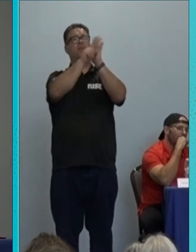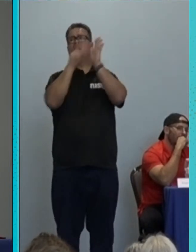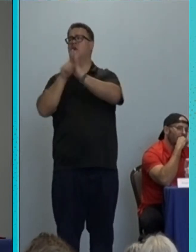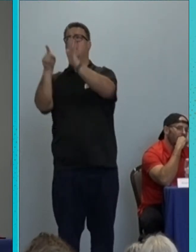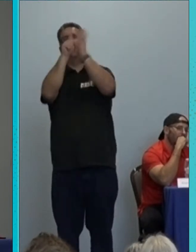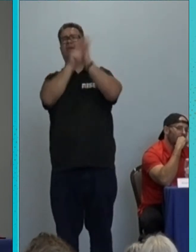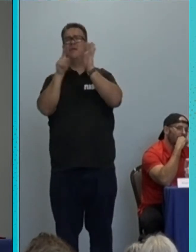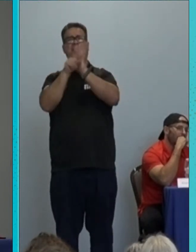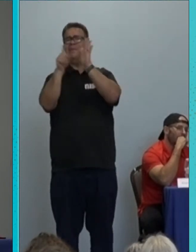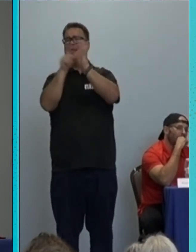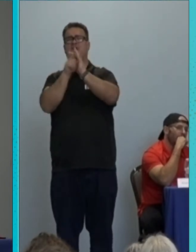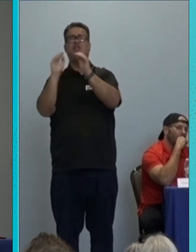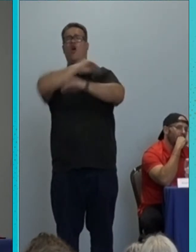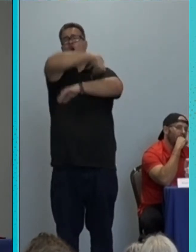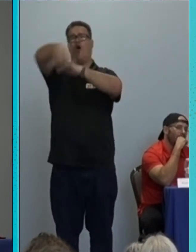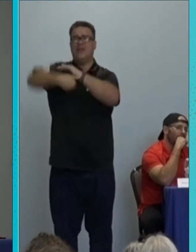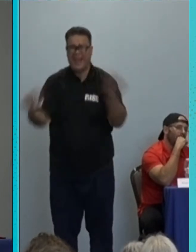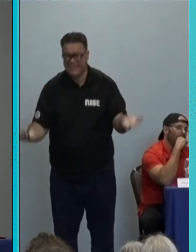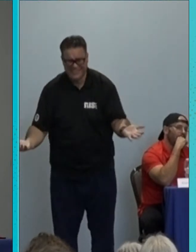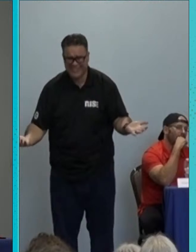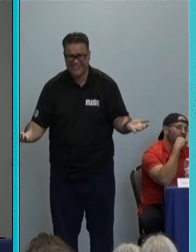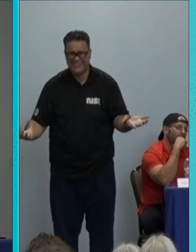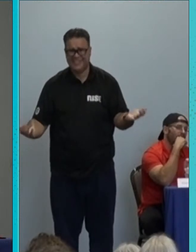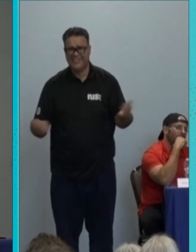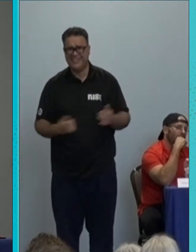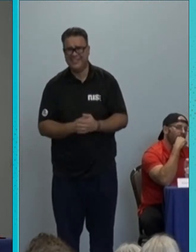was beeping the entire night.